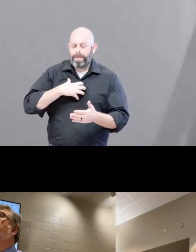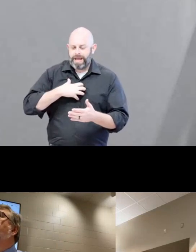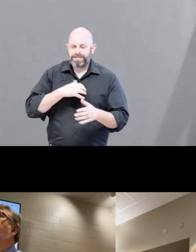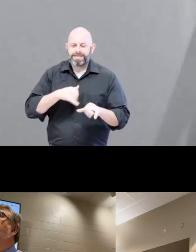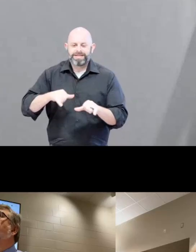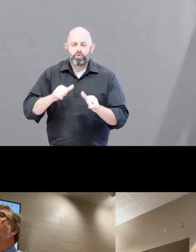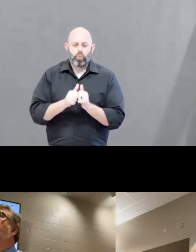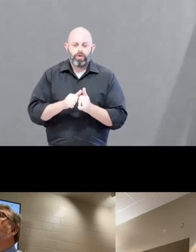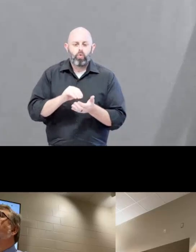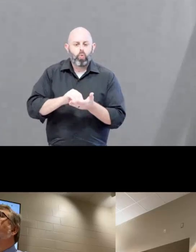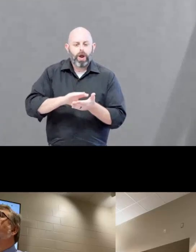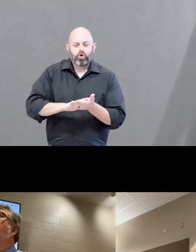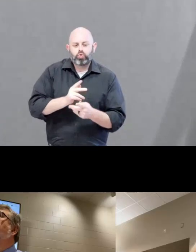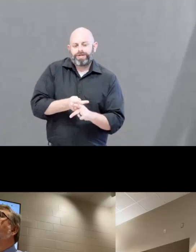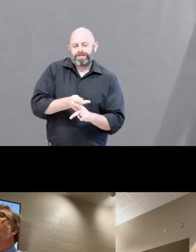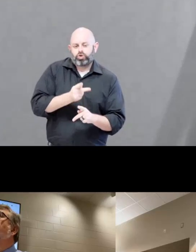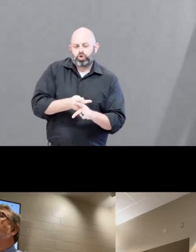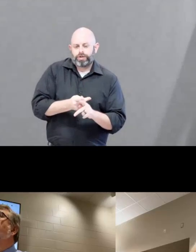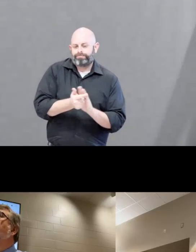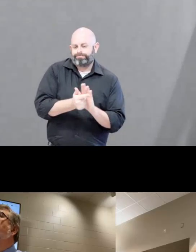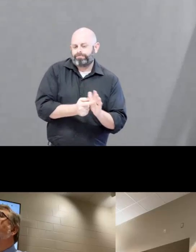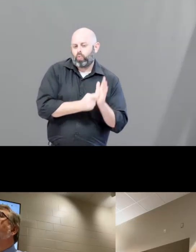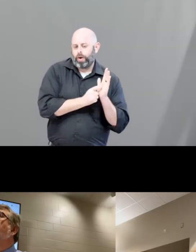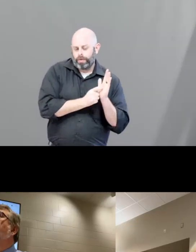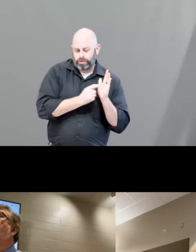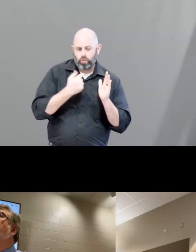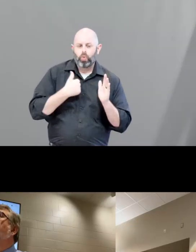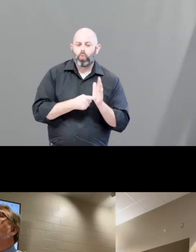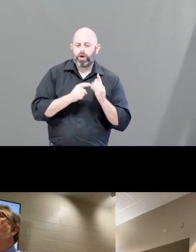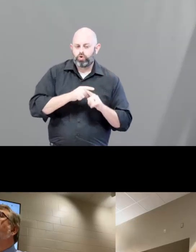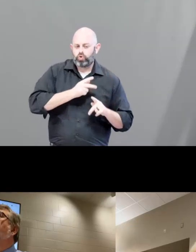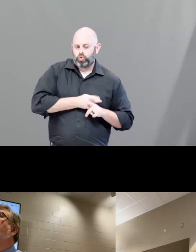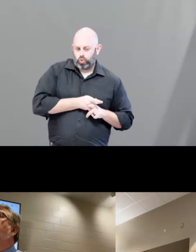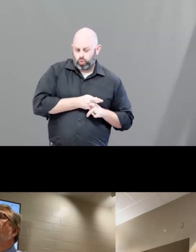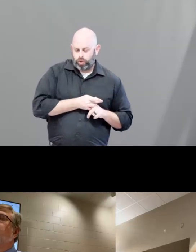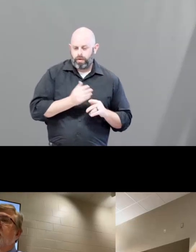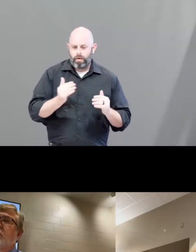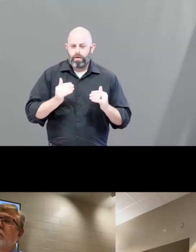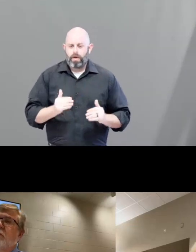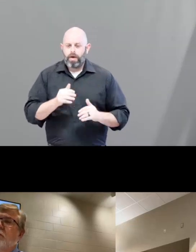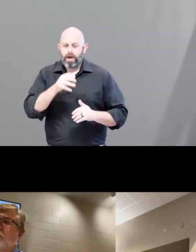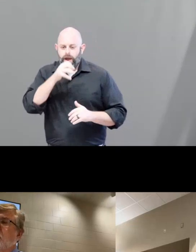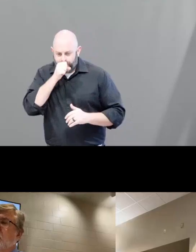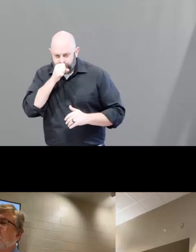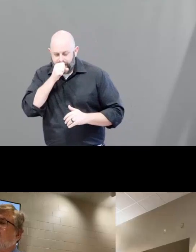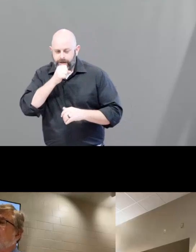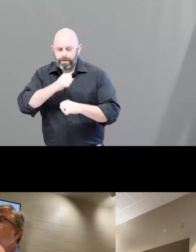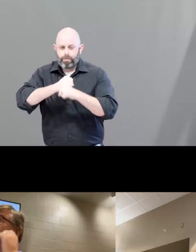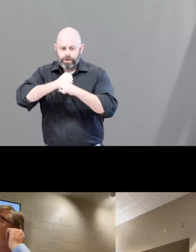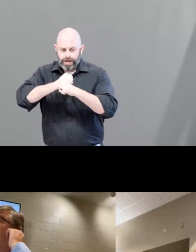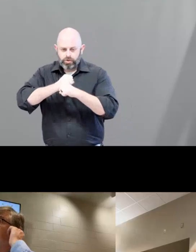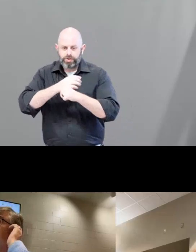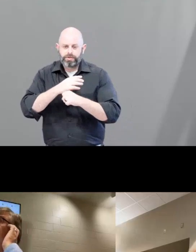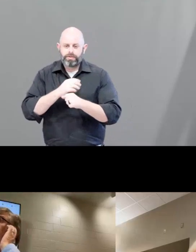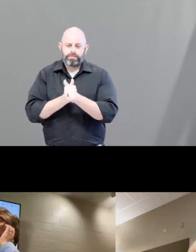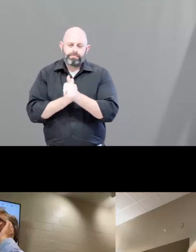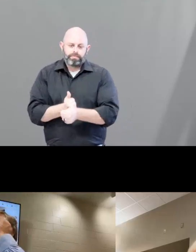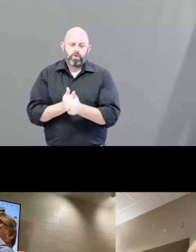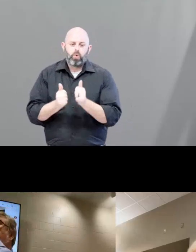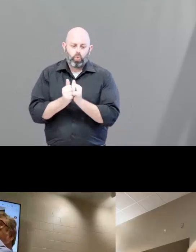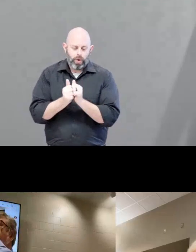records retention requirements that we are required to do, confidentiality protections in accordance